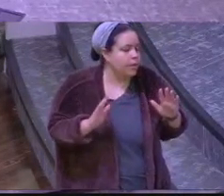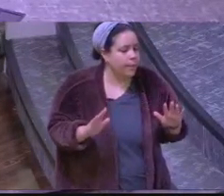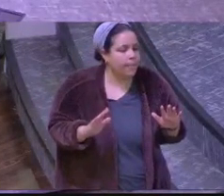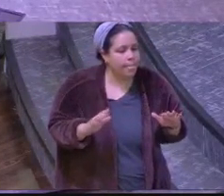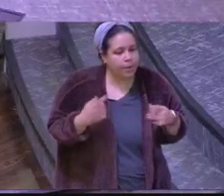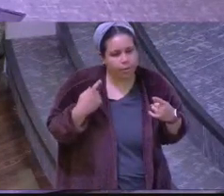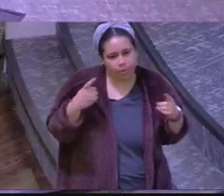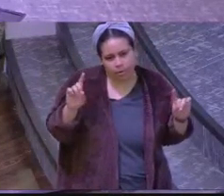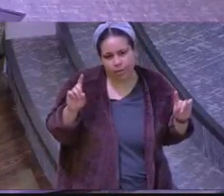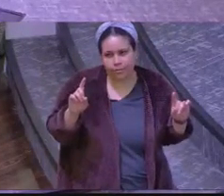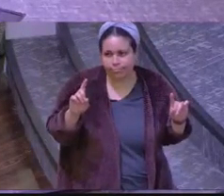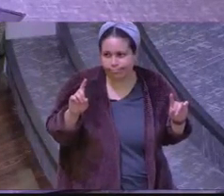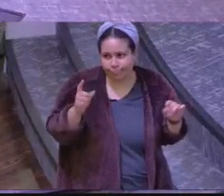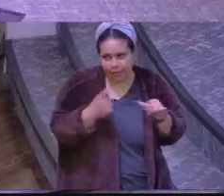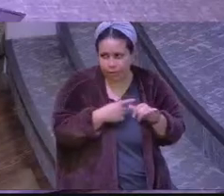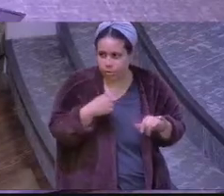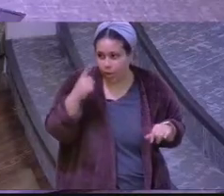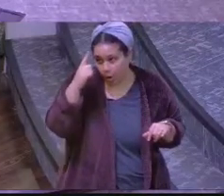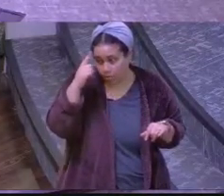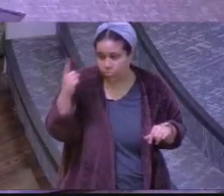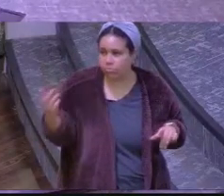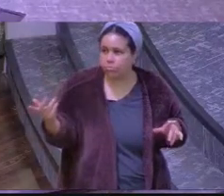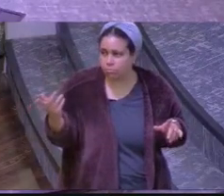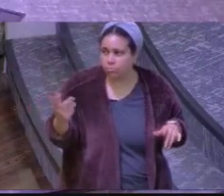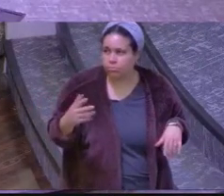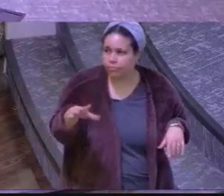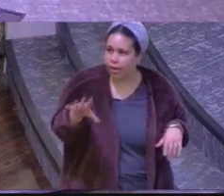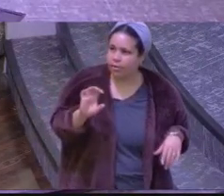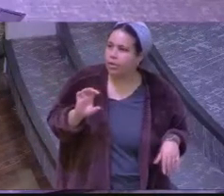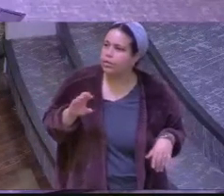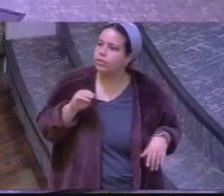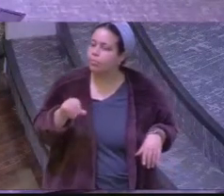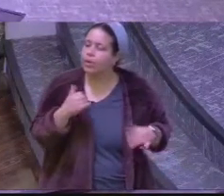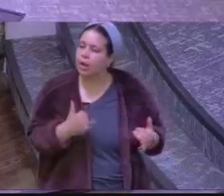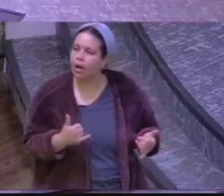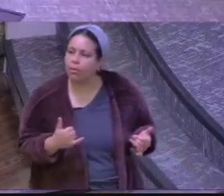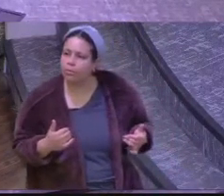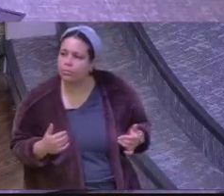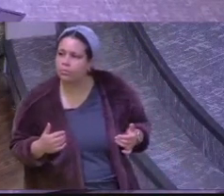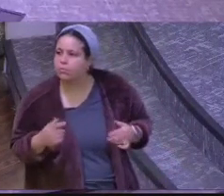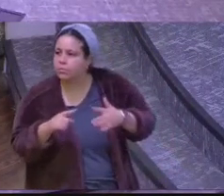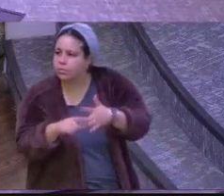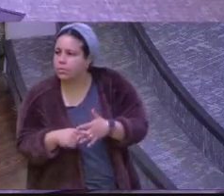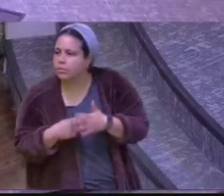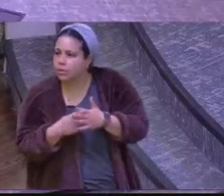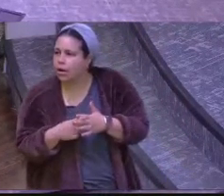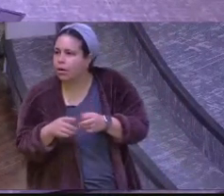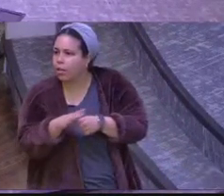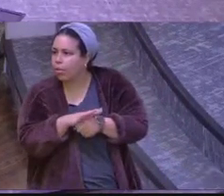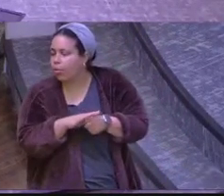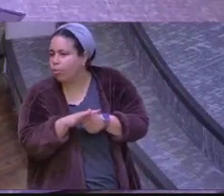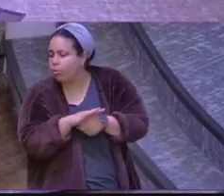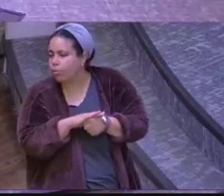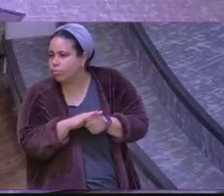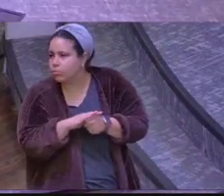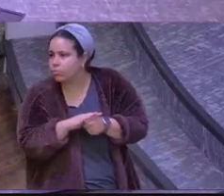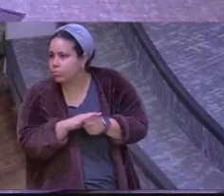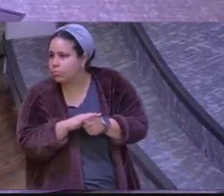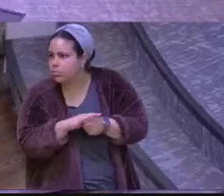that was my first thought. We'd take the 500, whatever we don't spend between now and June 30th, we would start that local capital projects fund with that money.